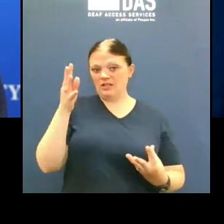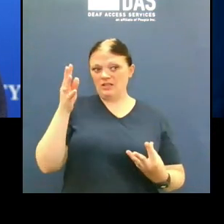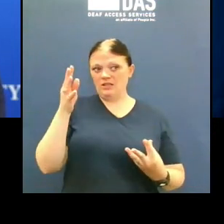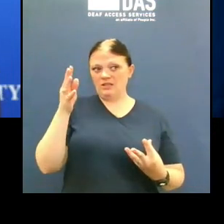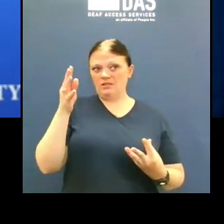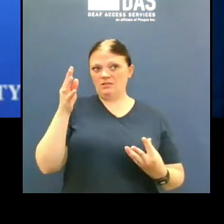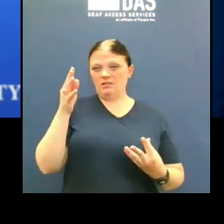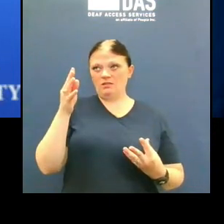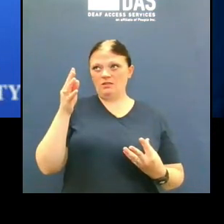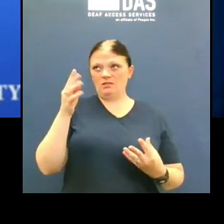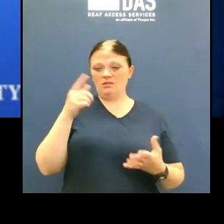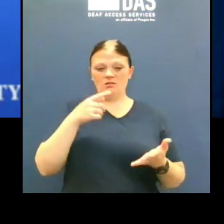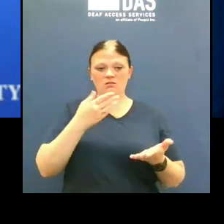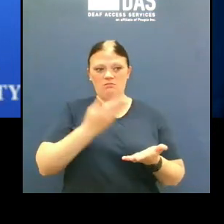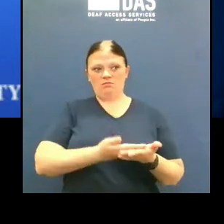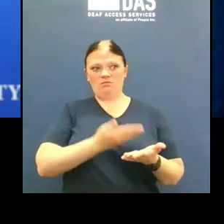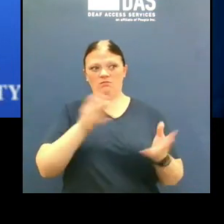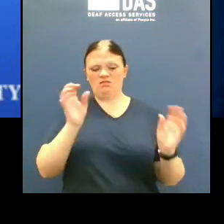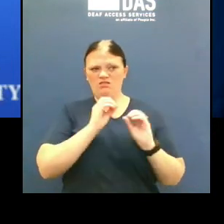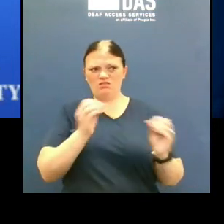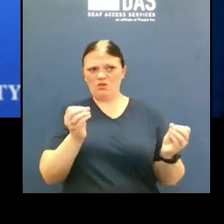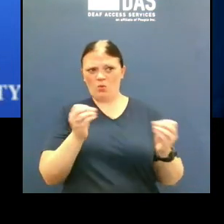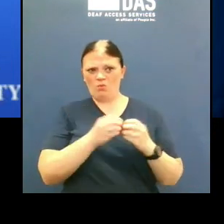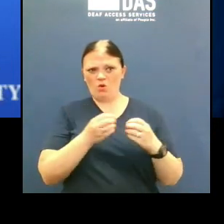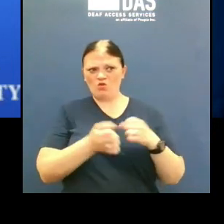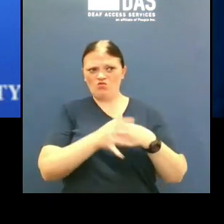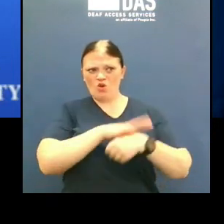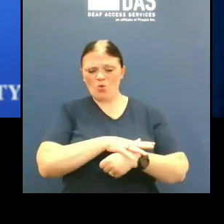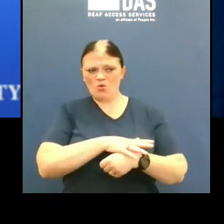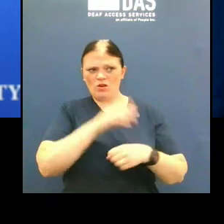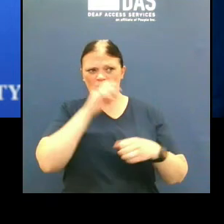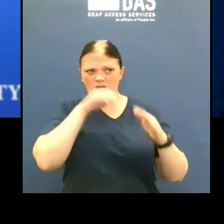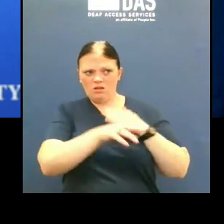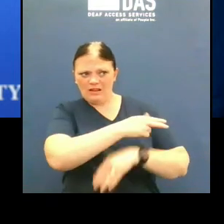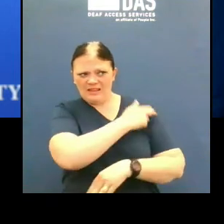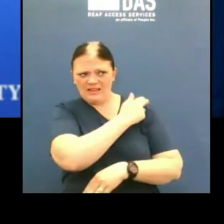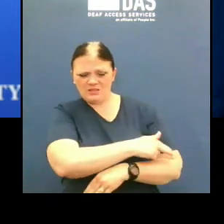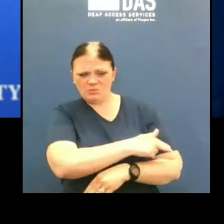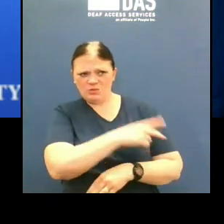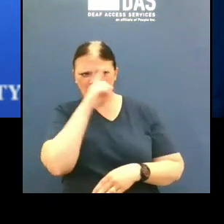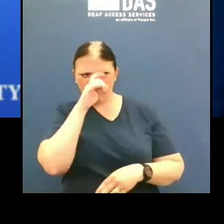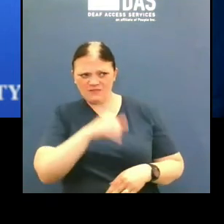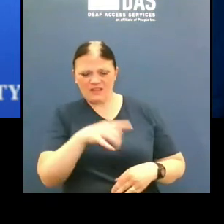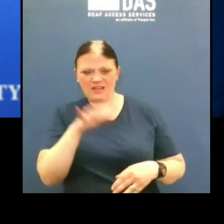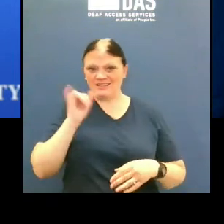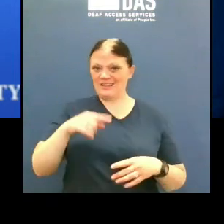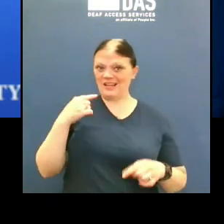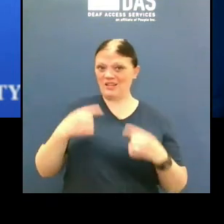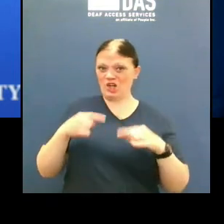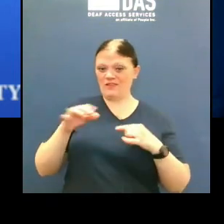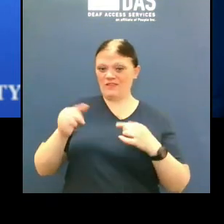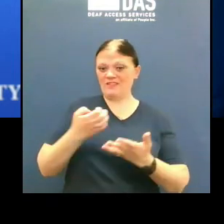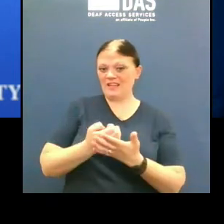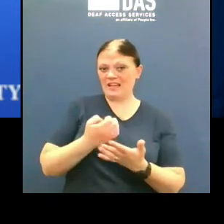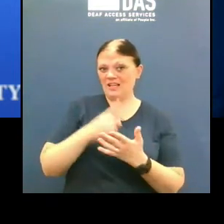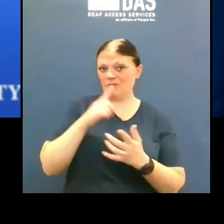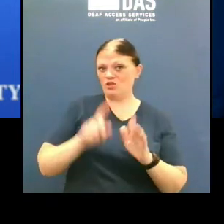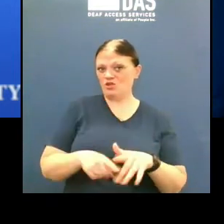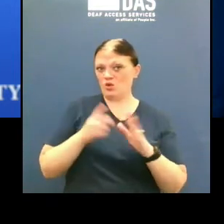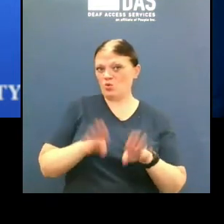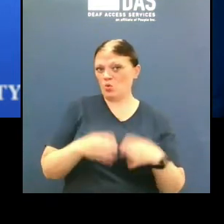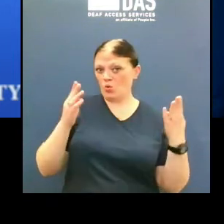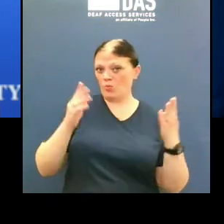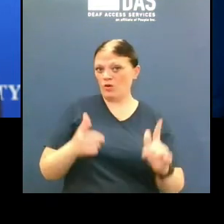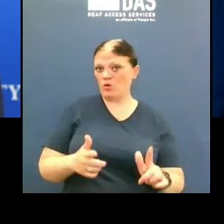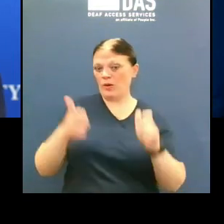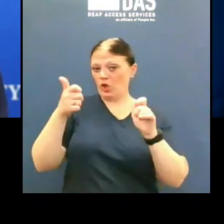not seeing a lot of new coronavirus hospitalizations because of this, should that be an argument that the economy should start to open up quicker